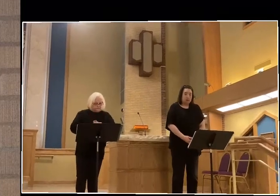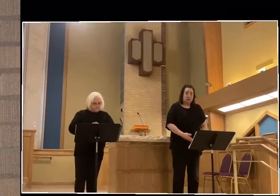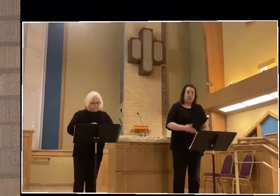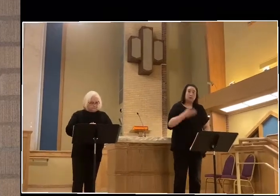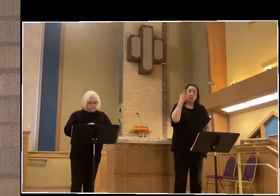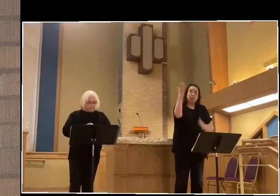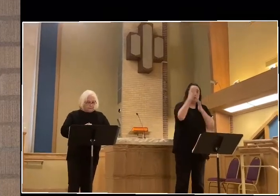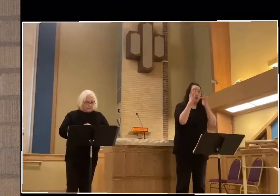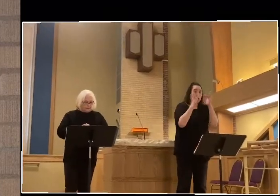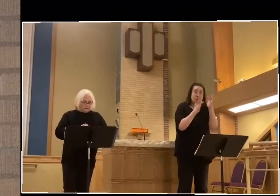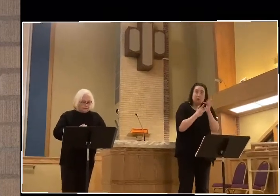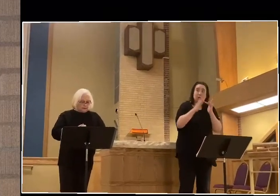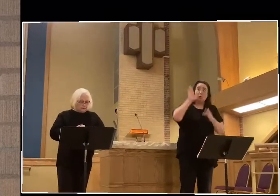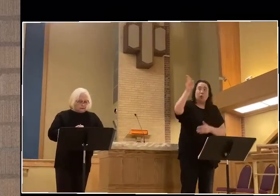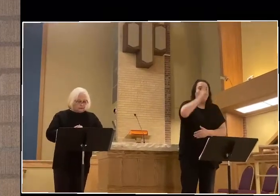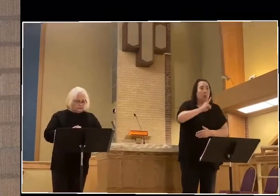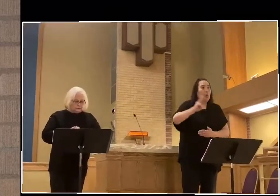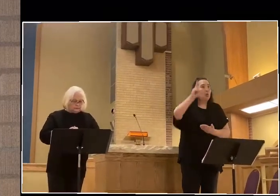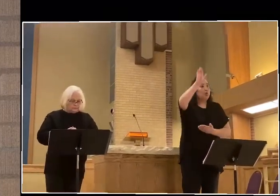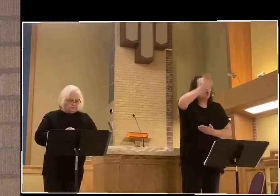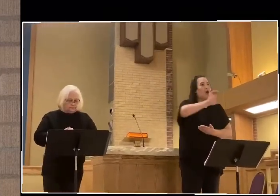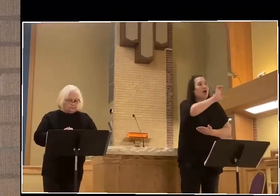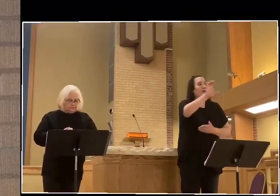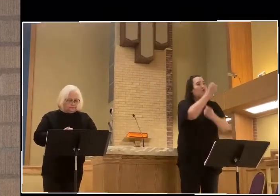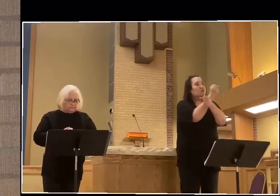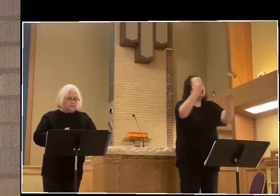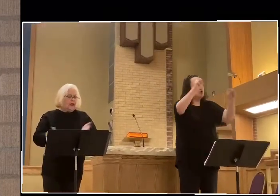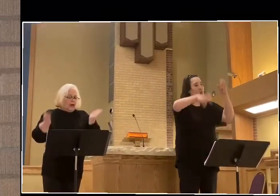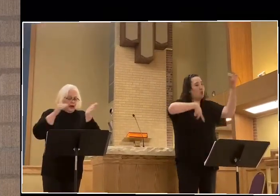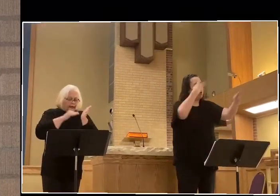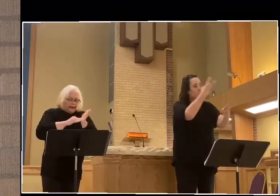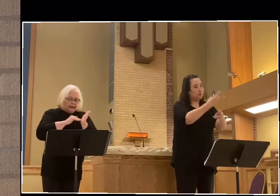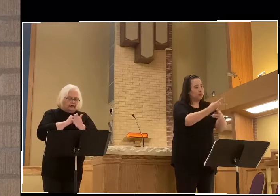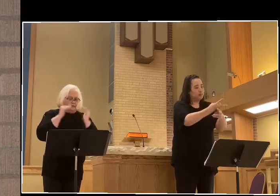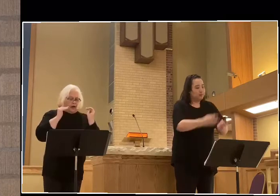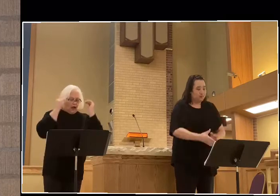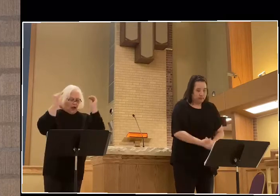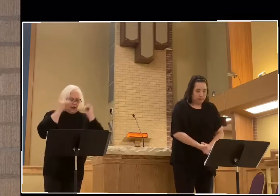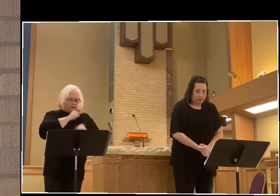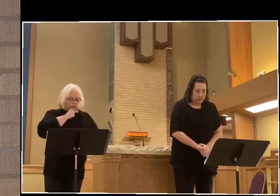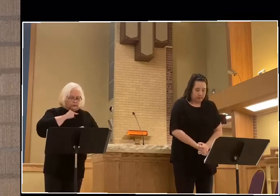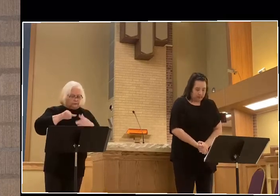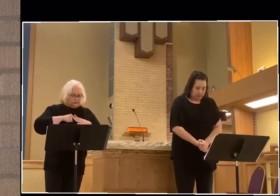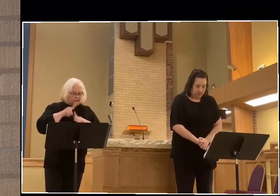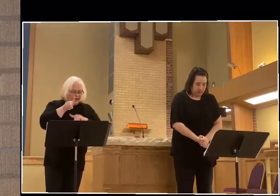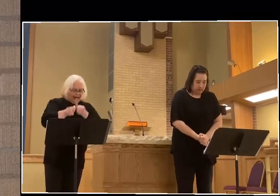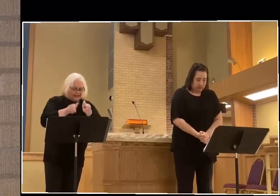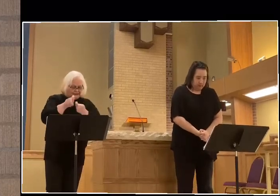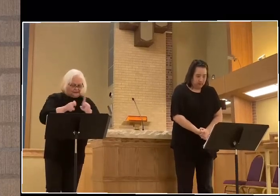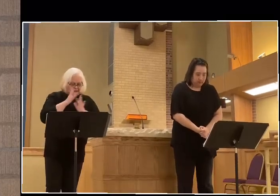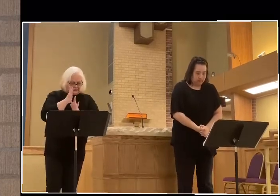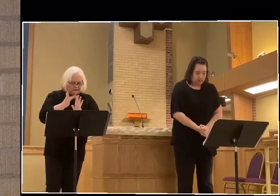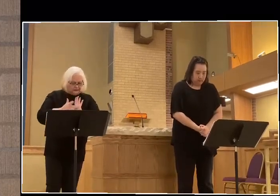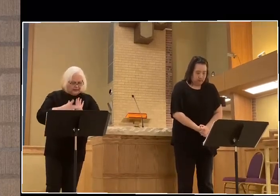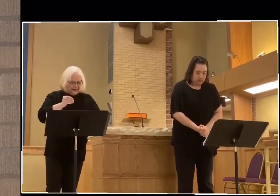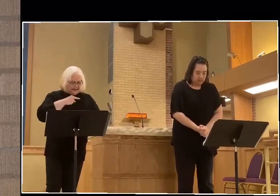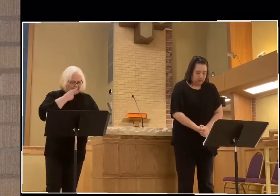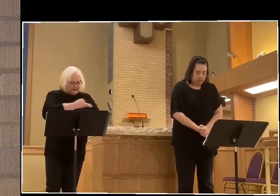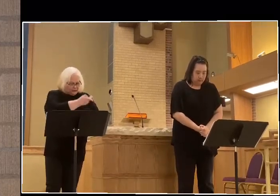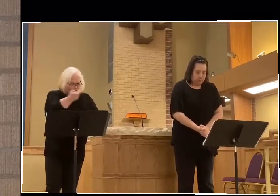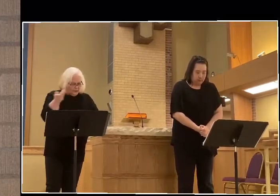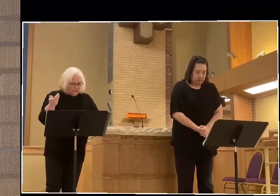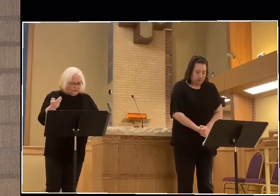At last you have redeemed the world. Again, the high priest began to ask him and said to